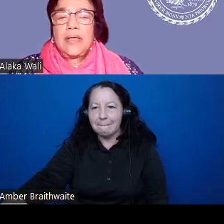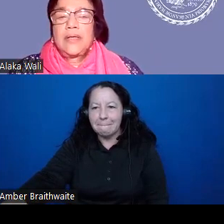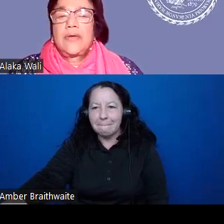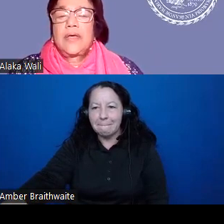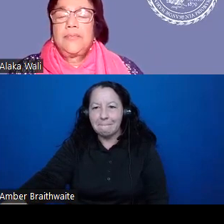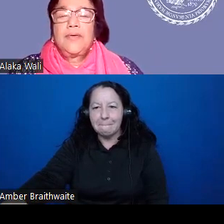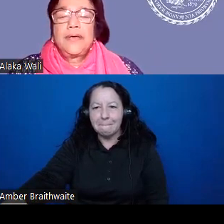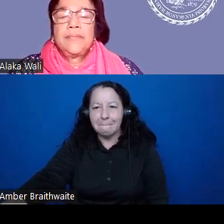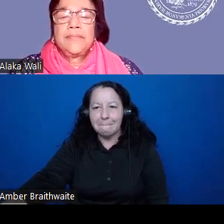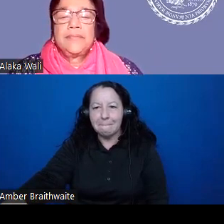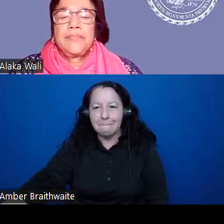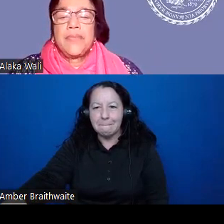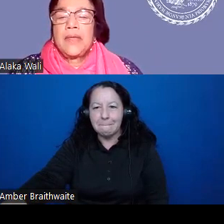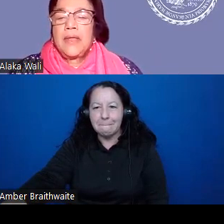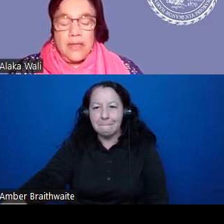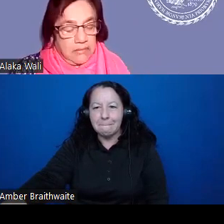Okay, I guess I'll keep going.